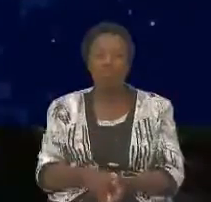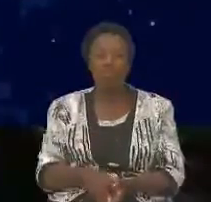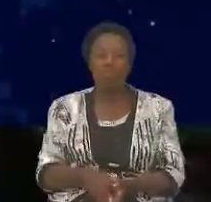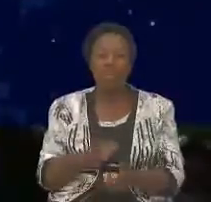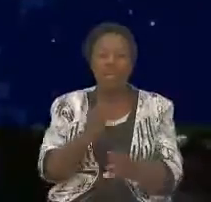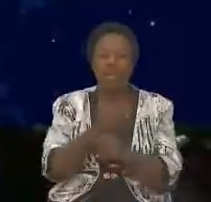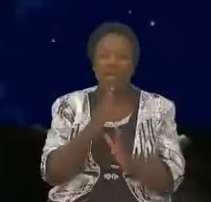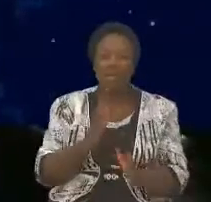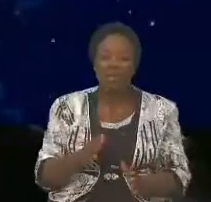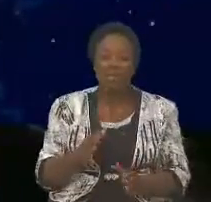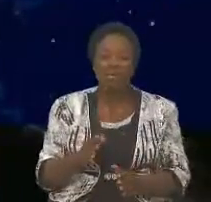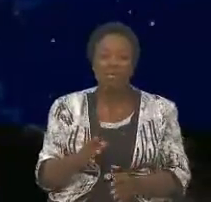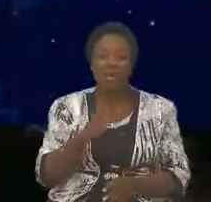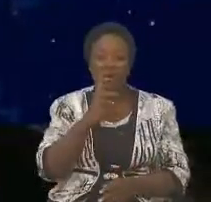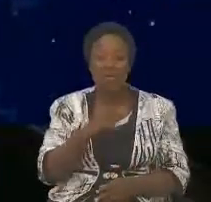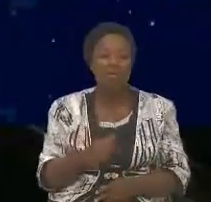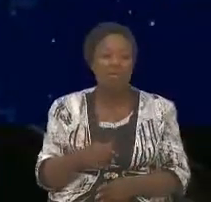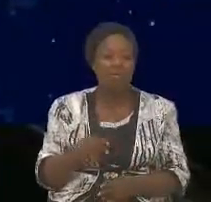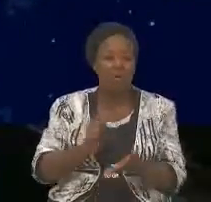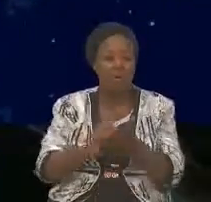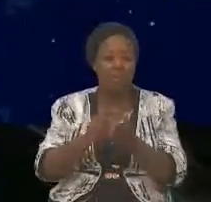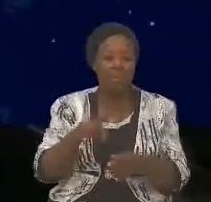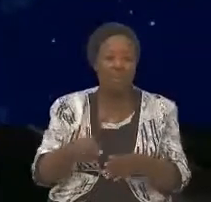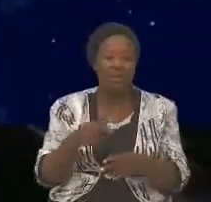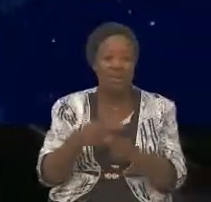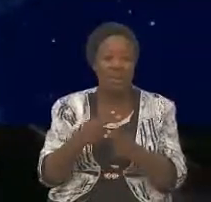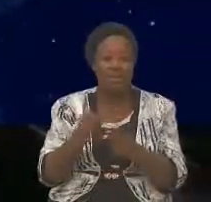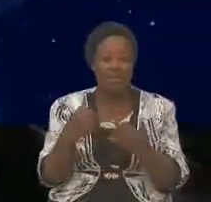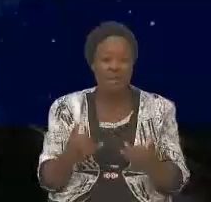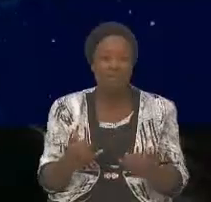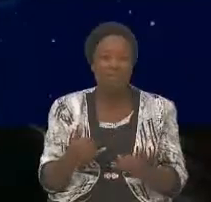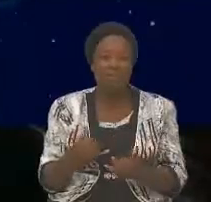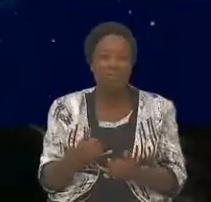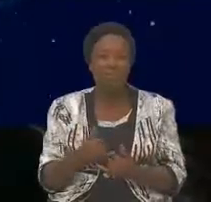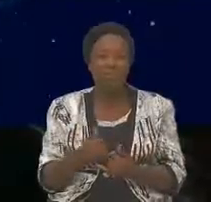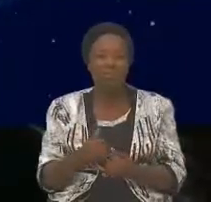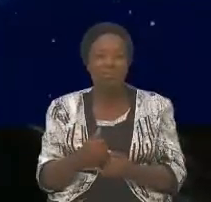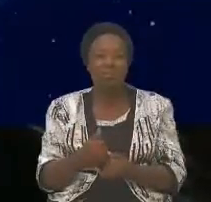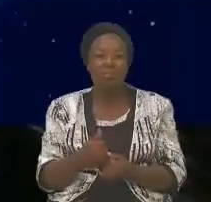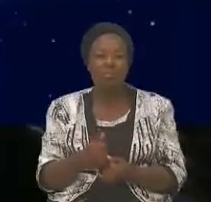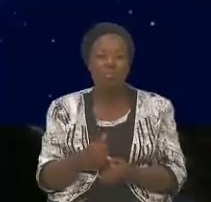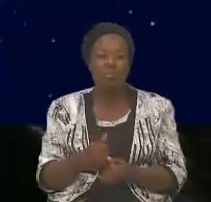Counselors, are you attending to anyone so that we know what we are to do?